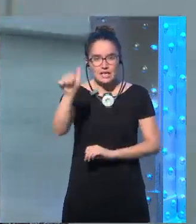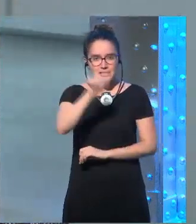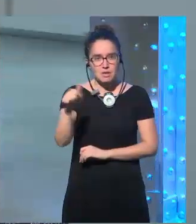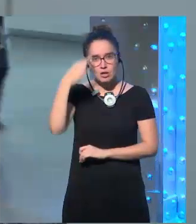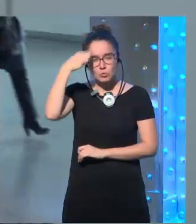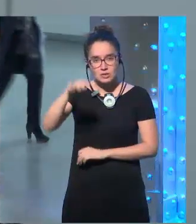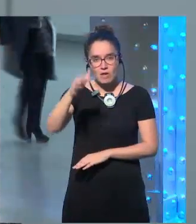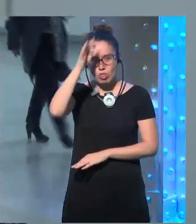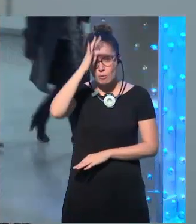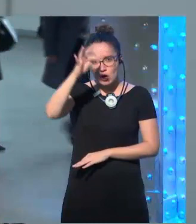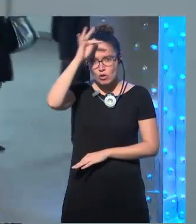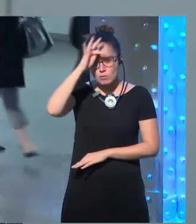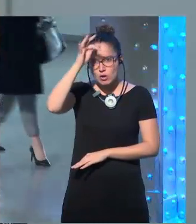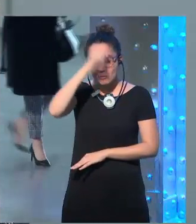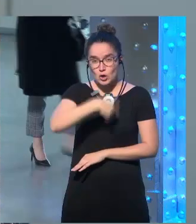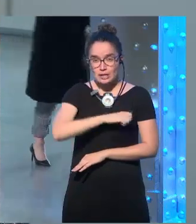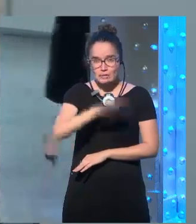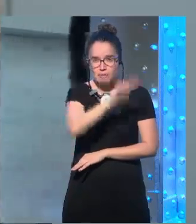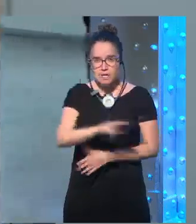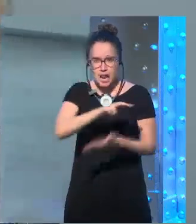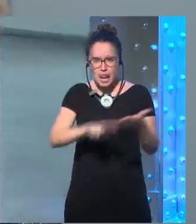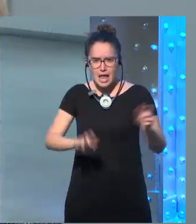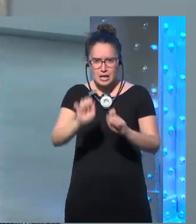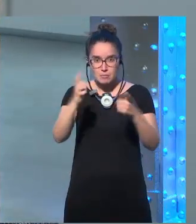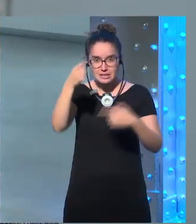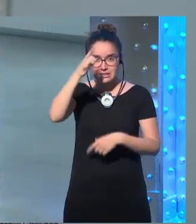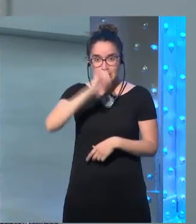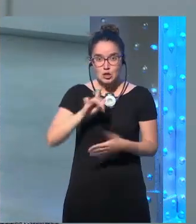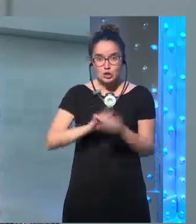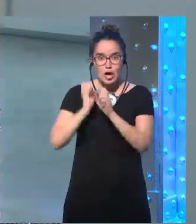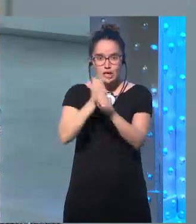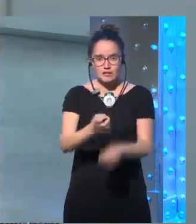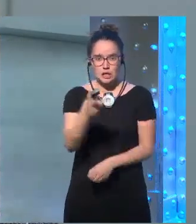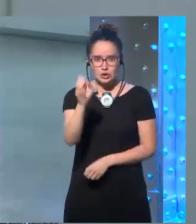XL Semanal, this Sunday magazine that is the most